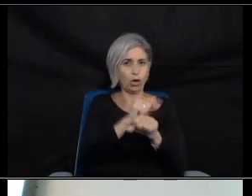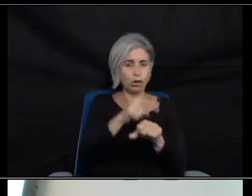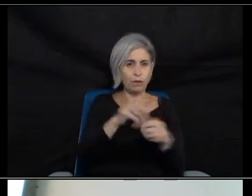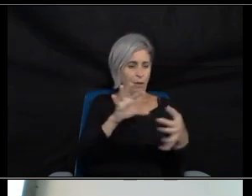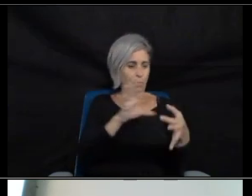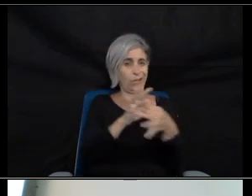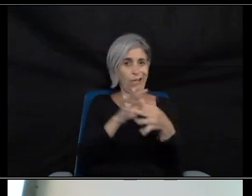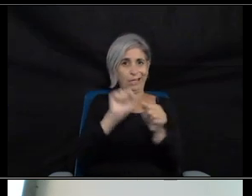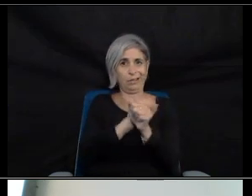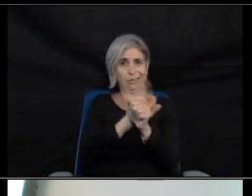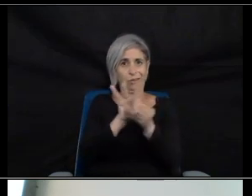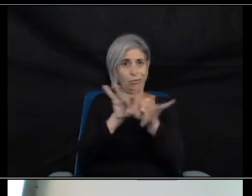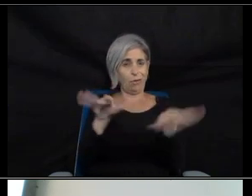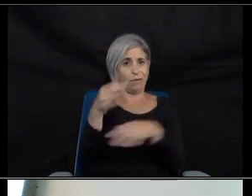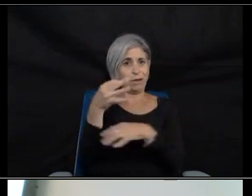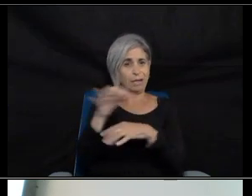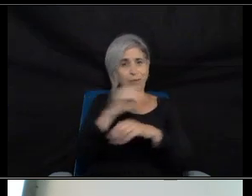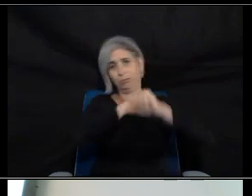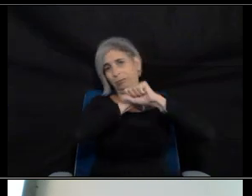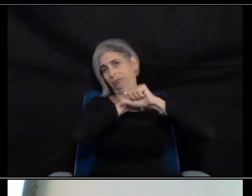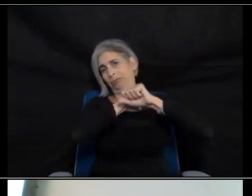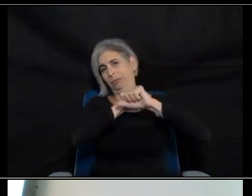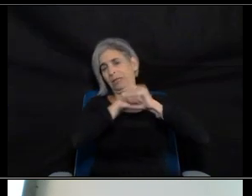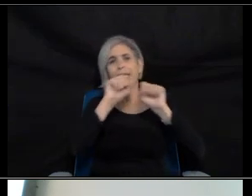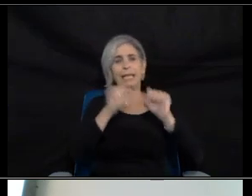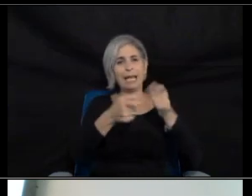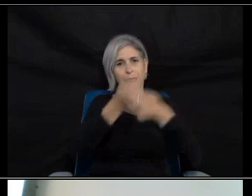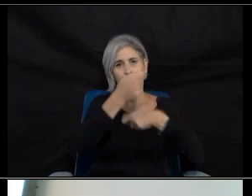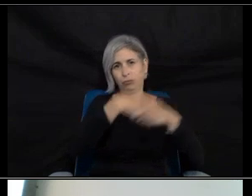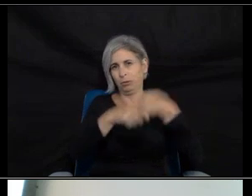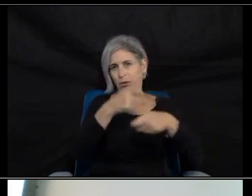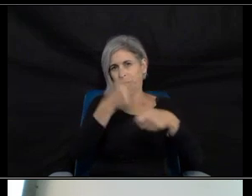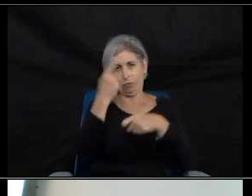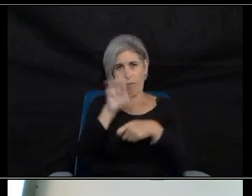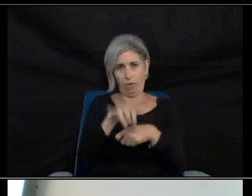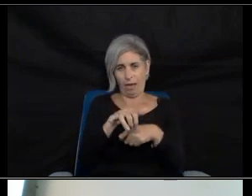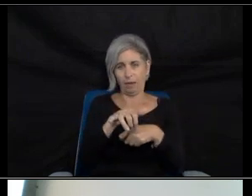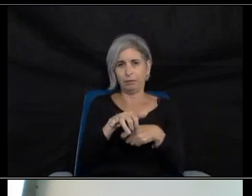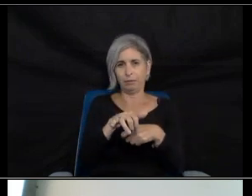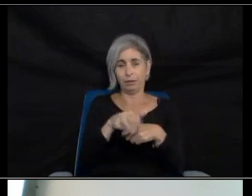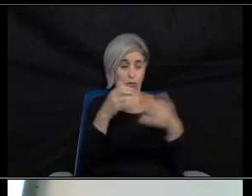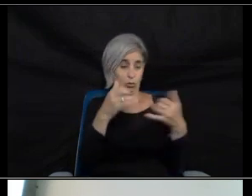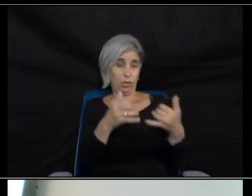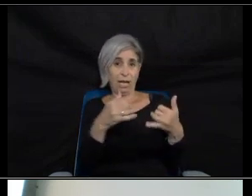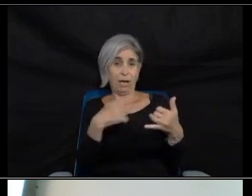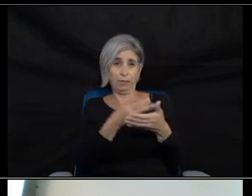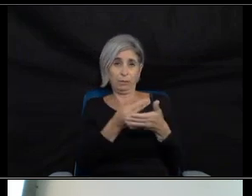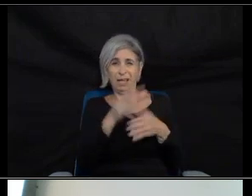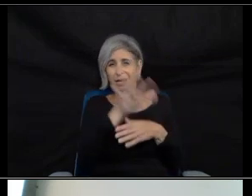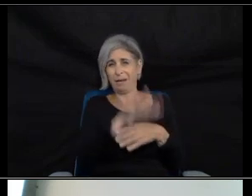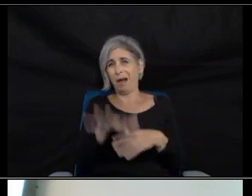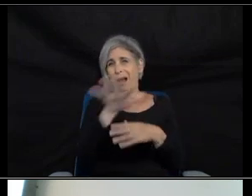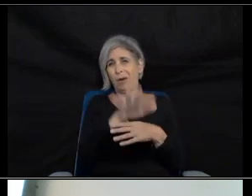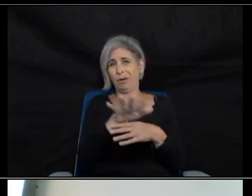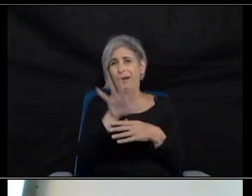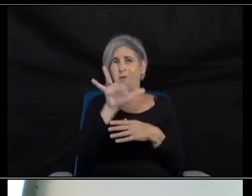to COVID-19 protection can be reimbursed for. To date, we've spent